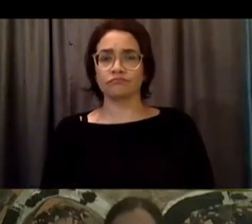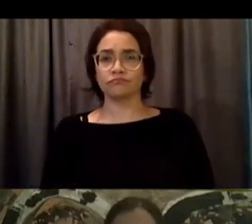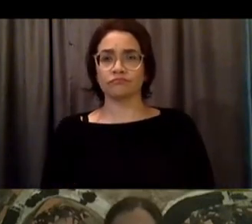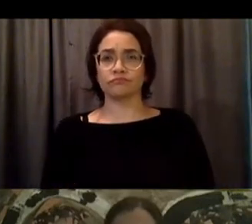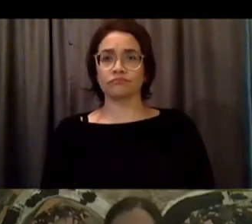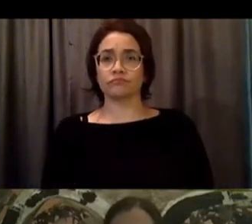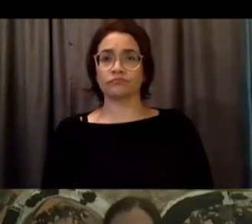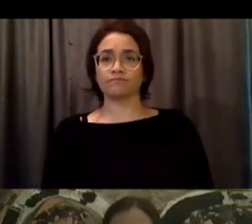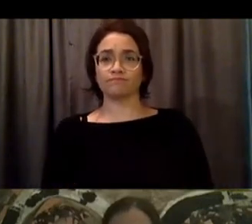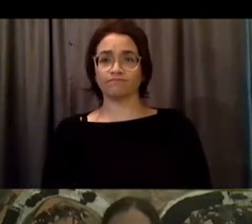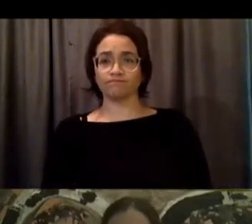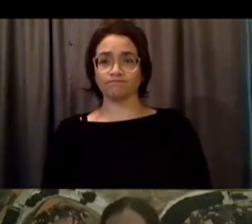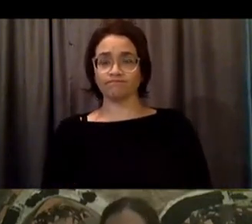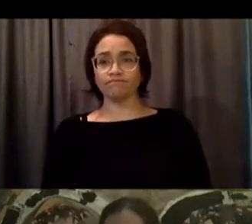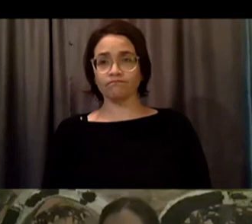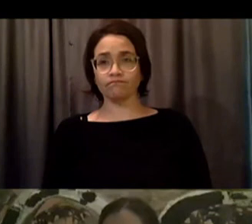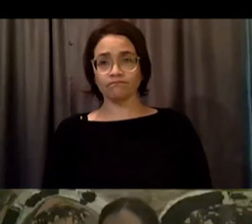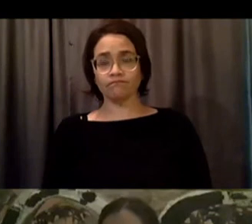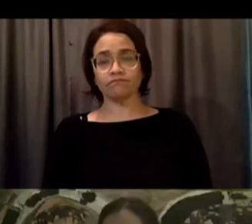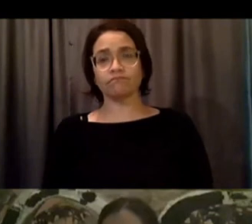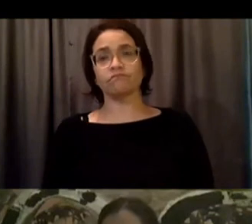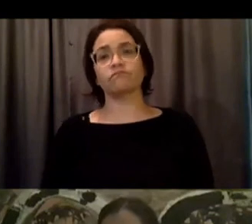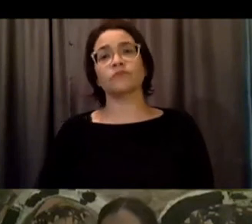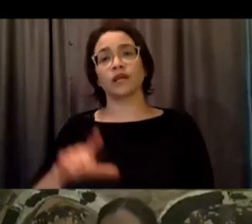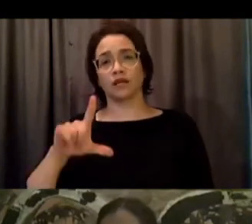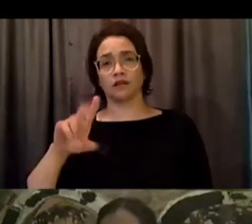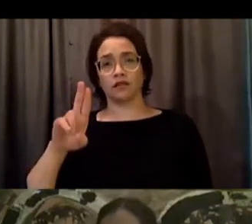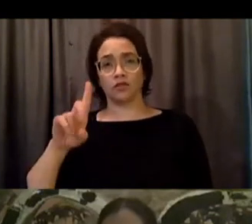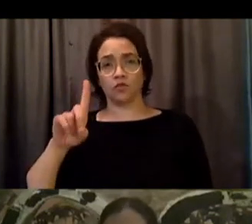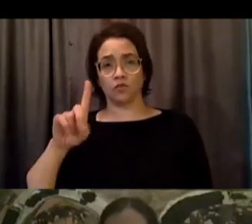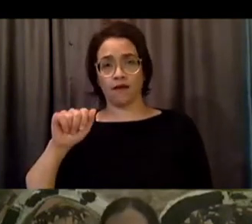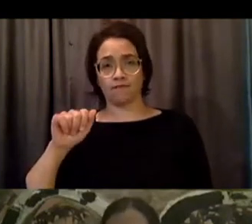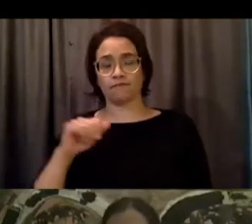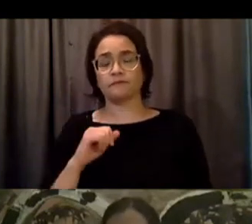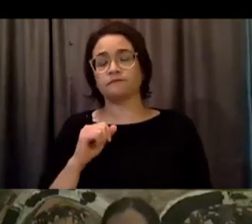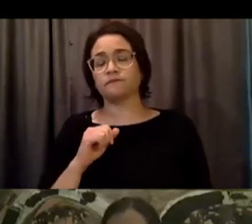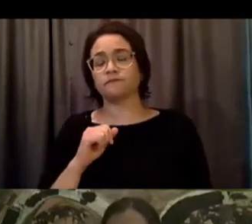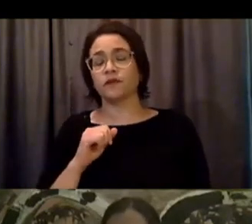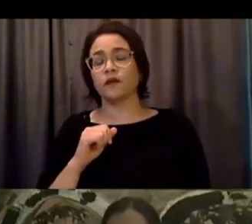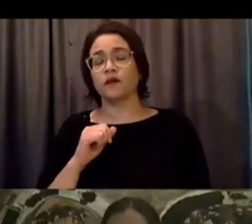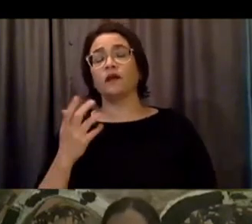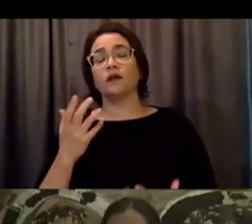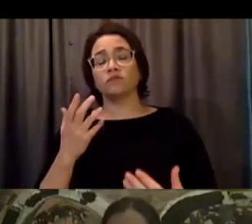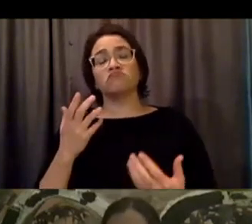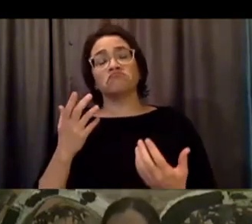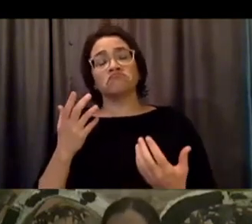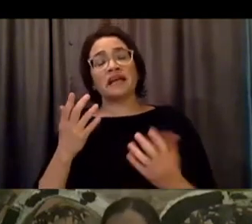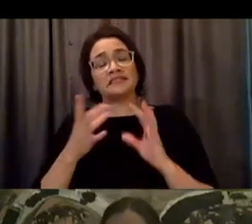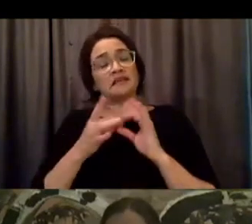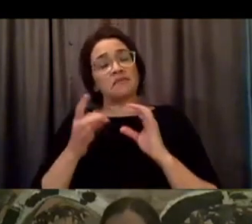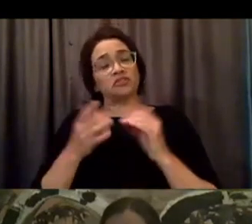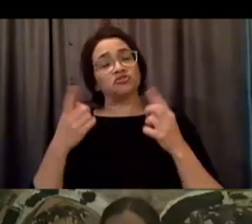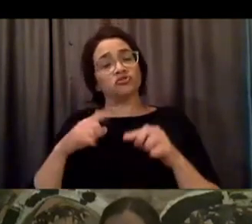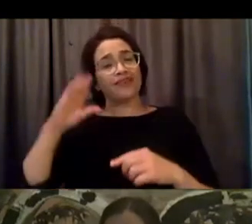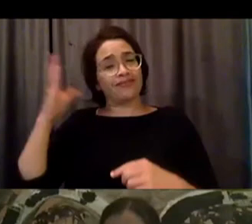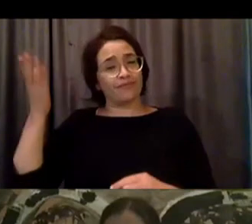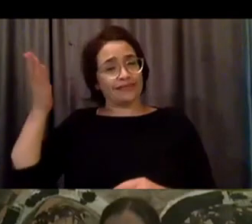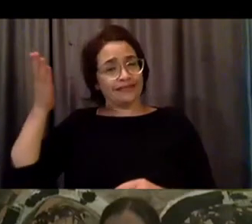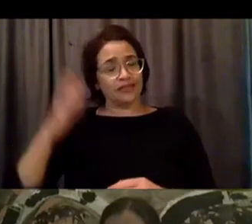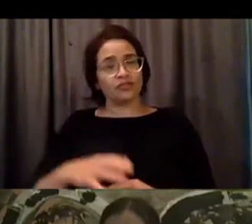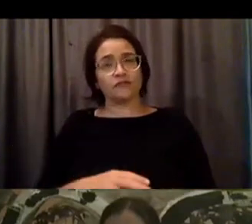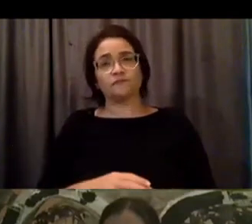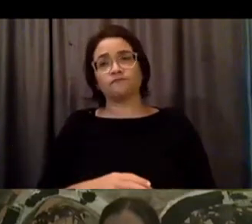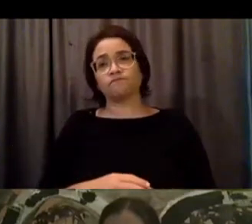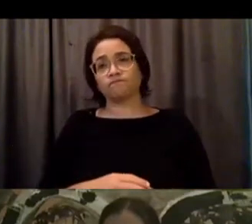So, um, as I mentioned in my presentation, pre-presentation, the, uh, Holdova